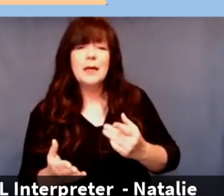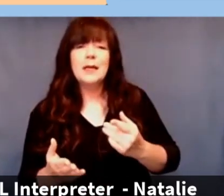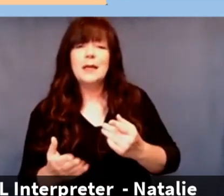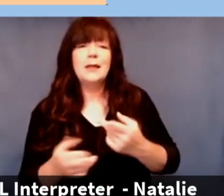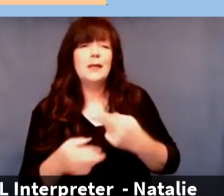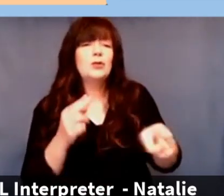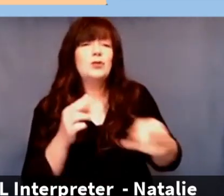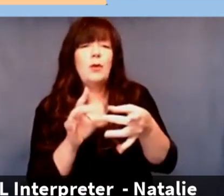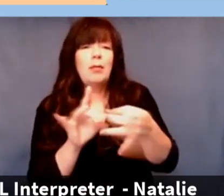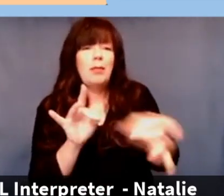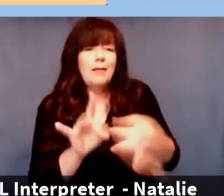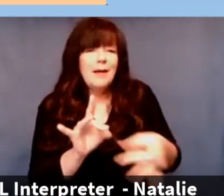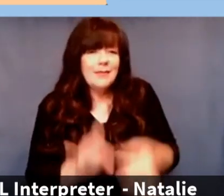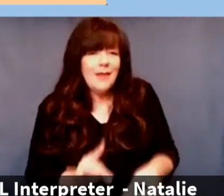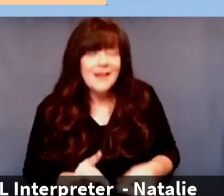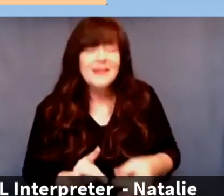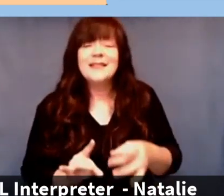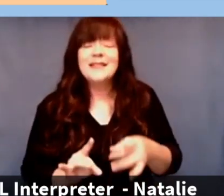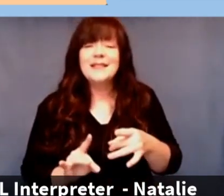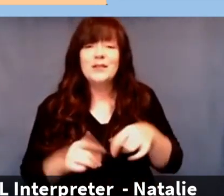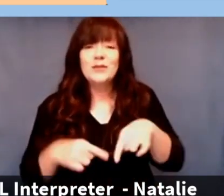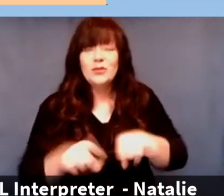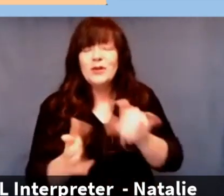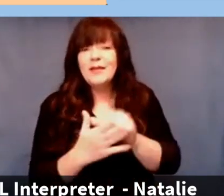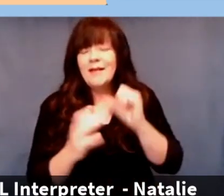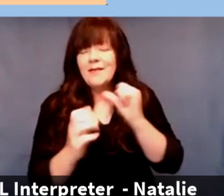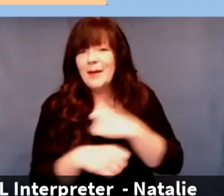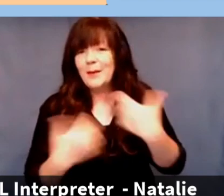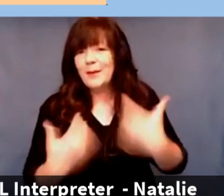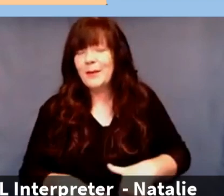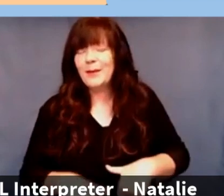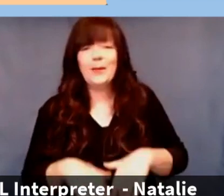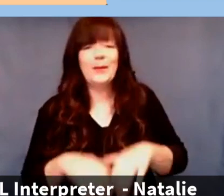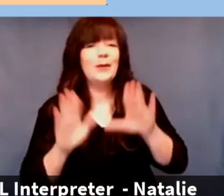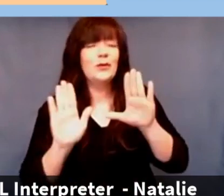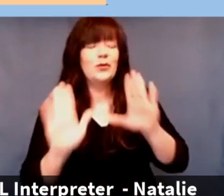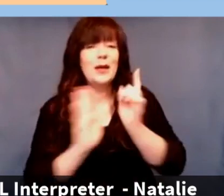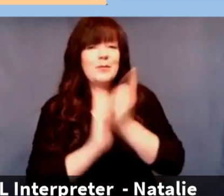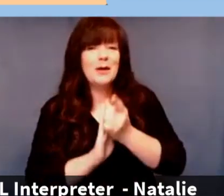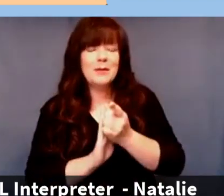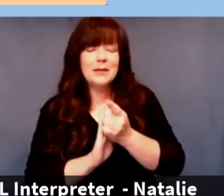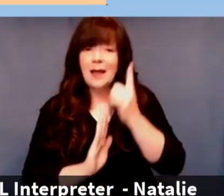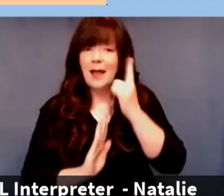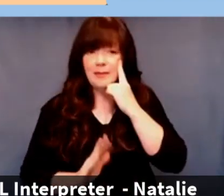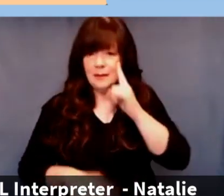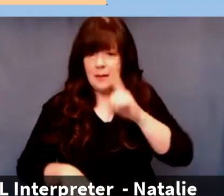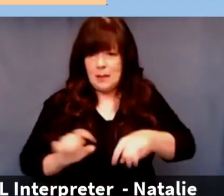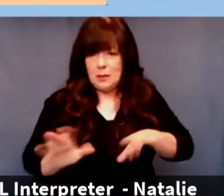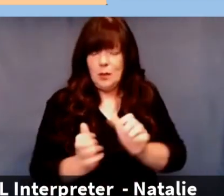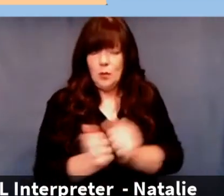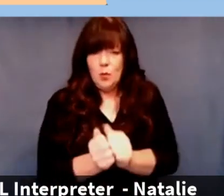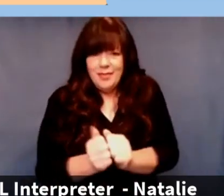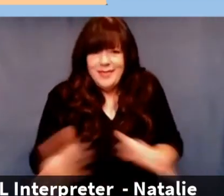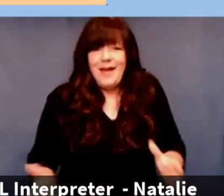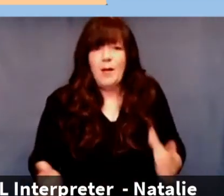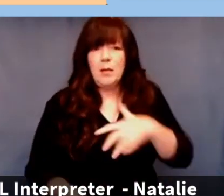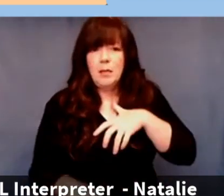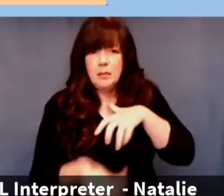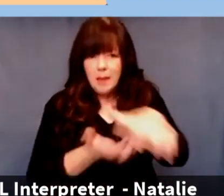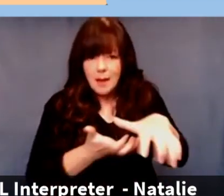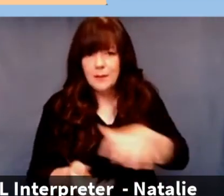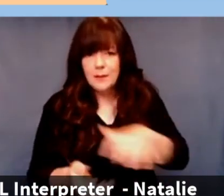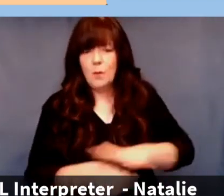were so many great moments just in that fight alone. I don't think I would have been able to do it without laughing the entire time.